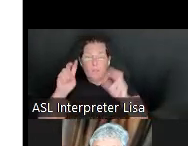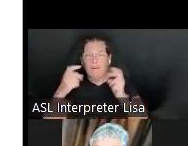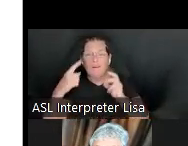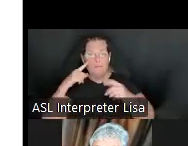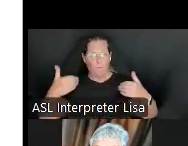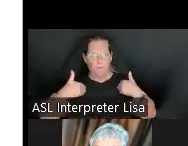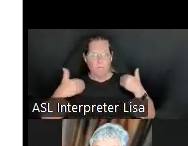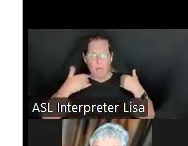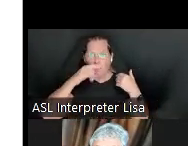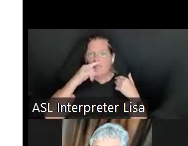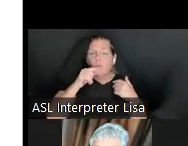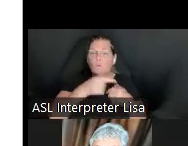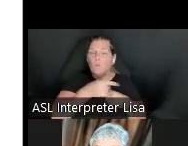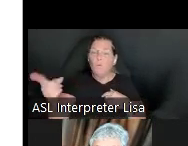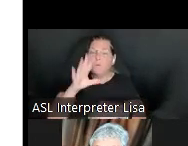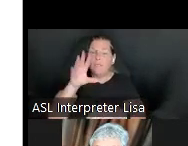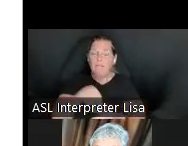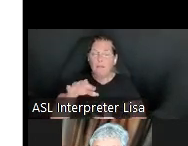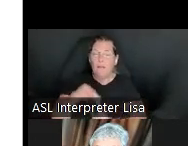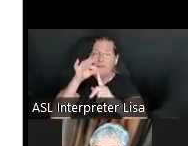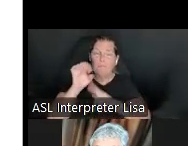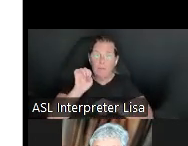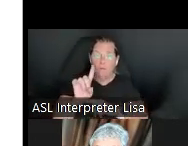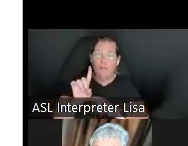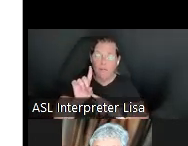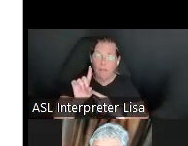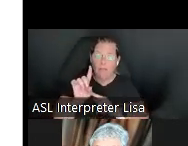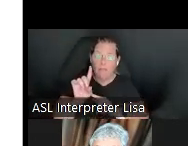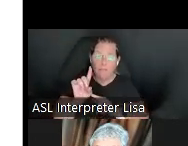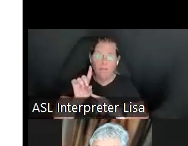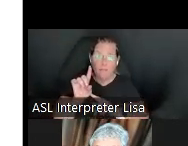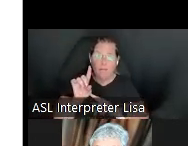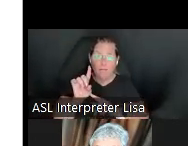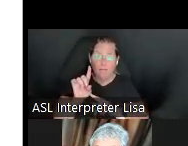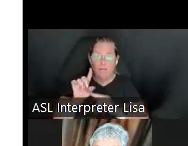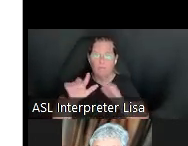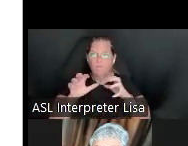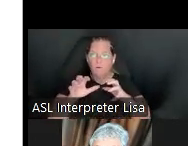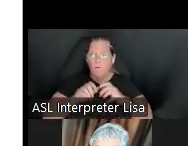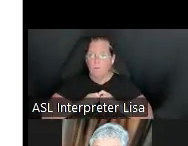for special education services, for